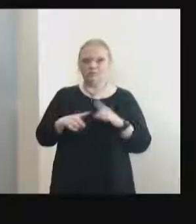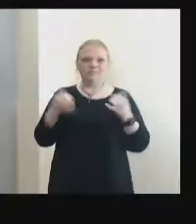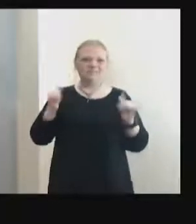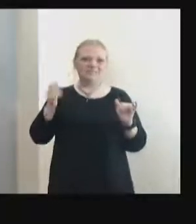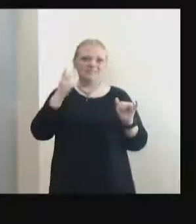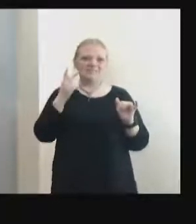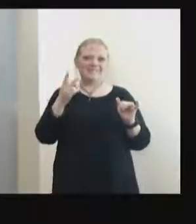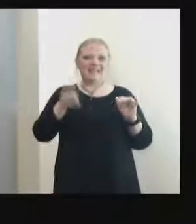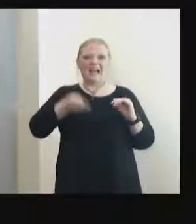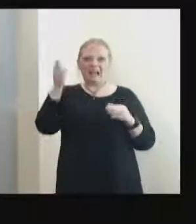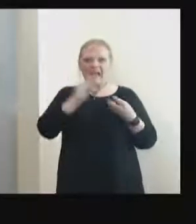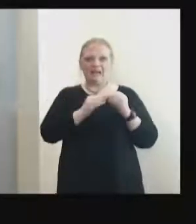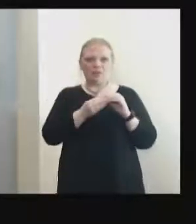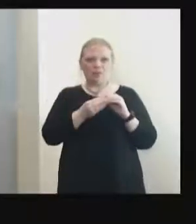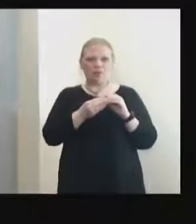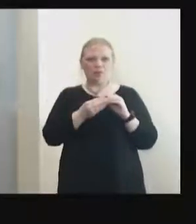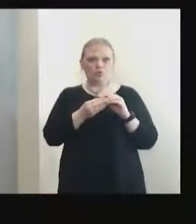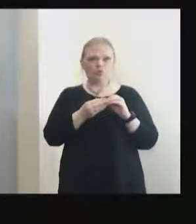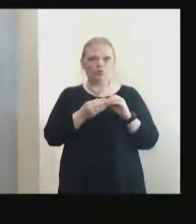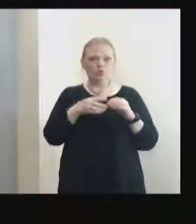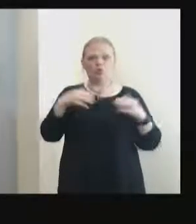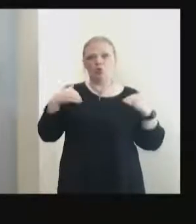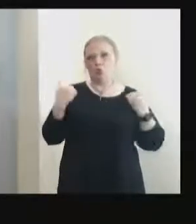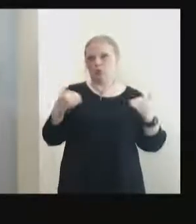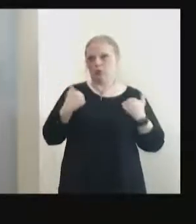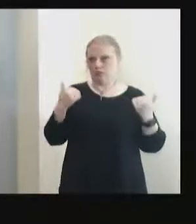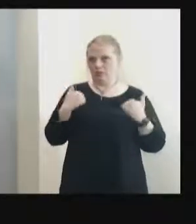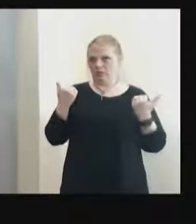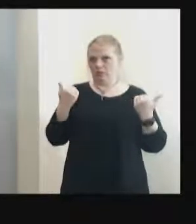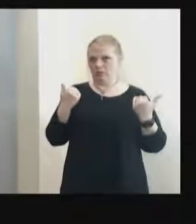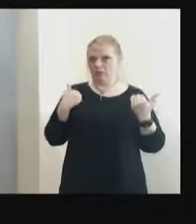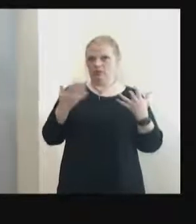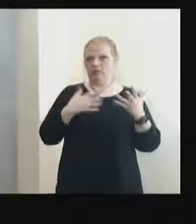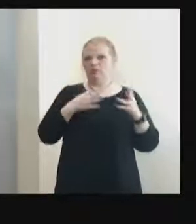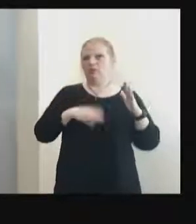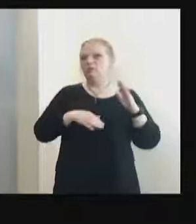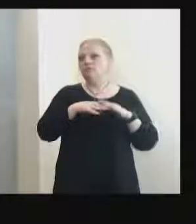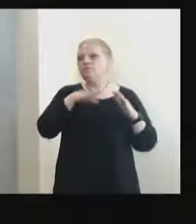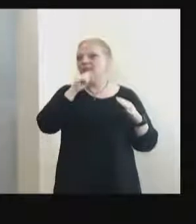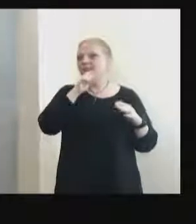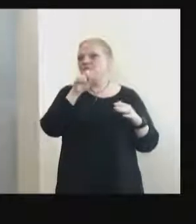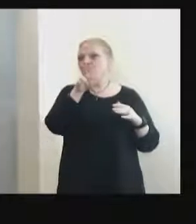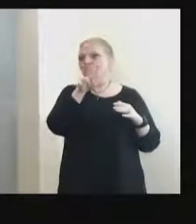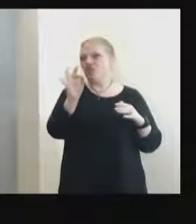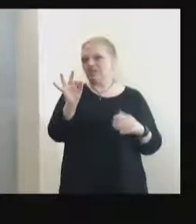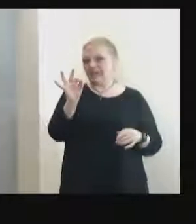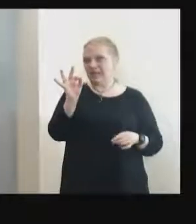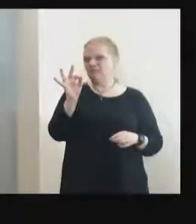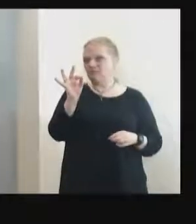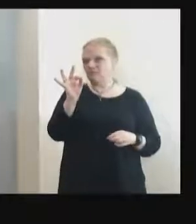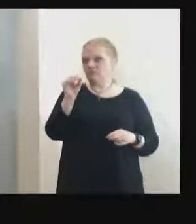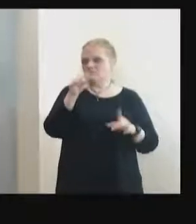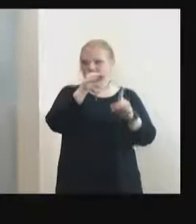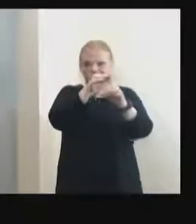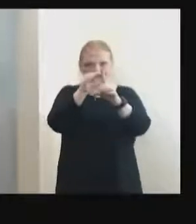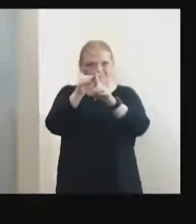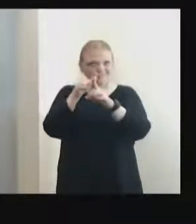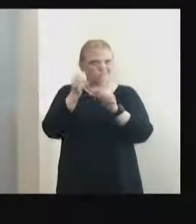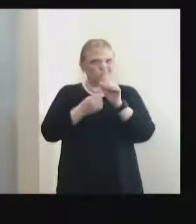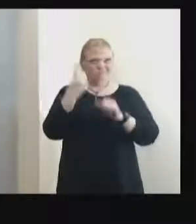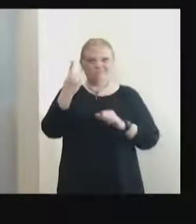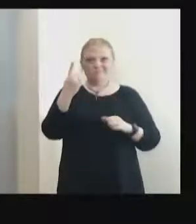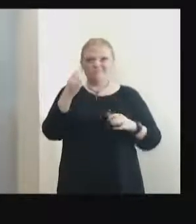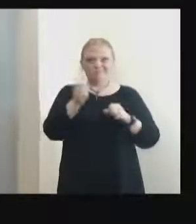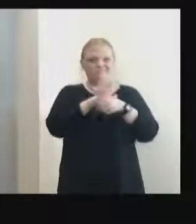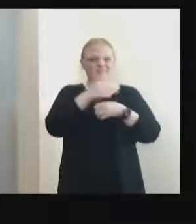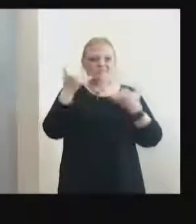some high numbers in youth as well as through the age of 39. So we want to remind everybody that